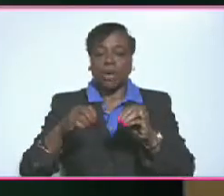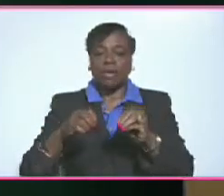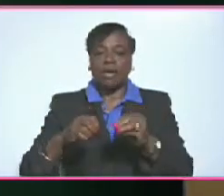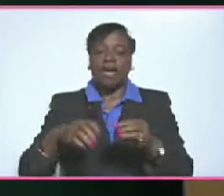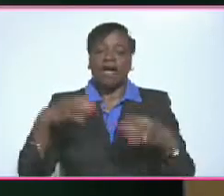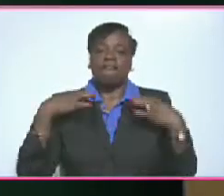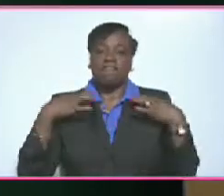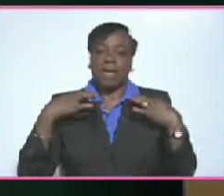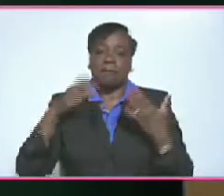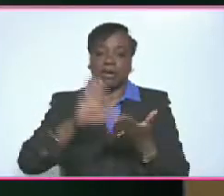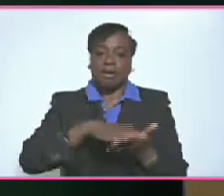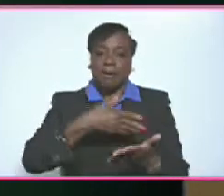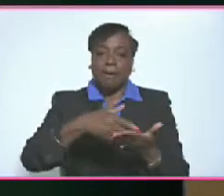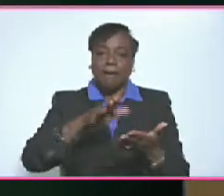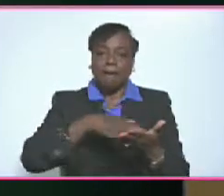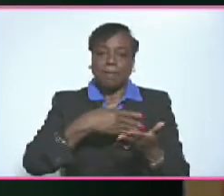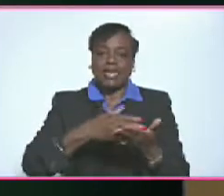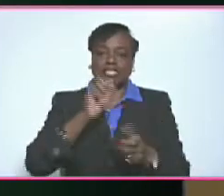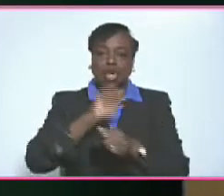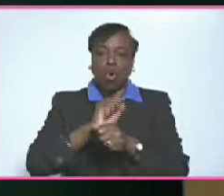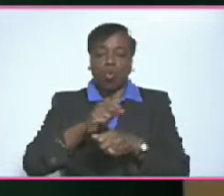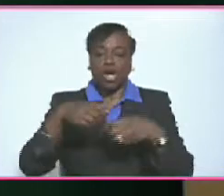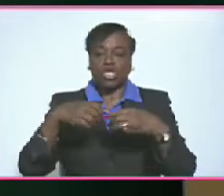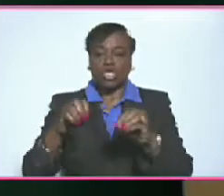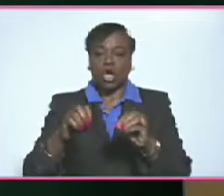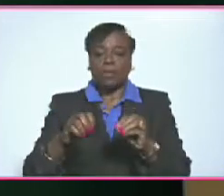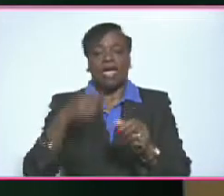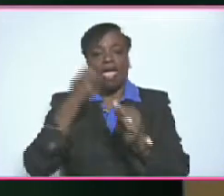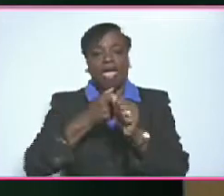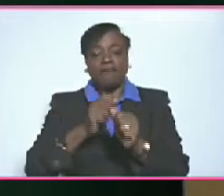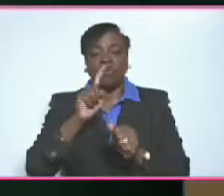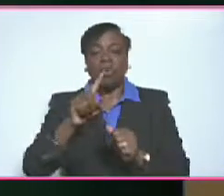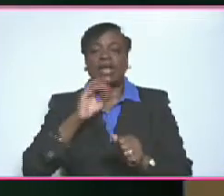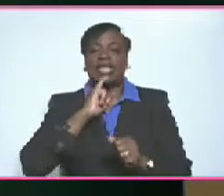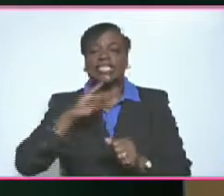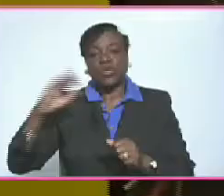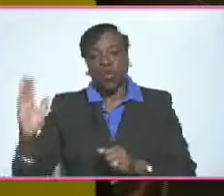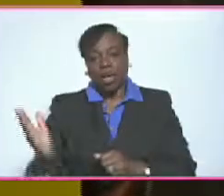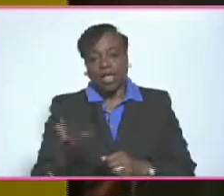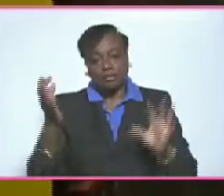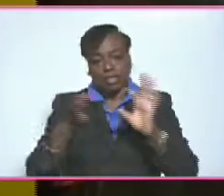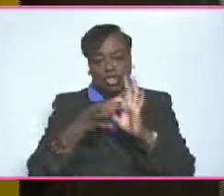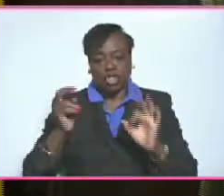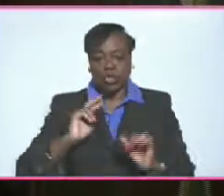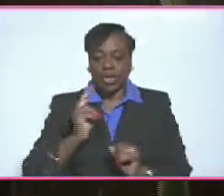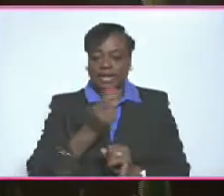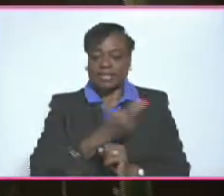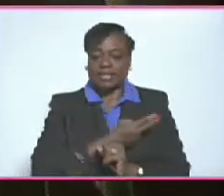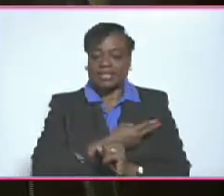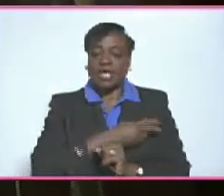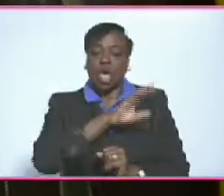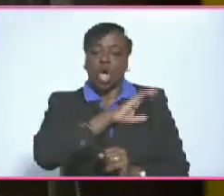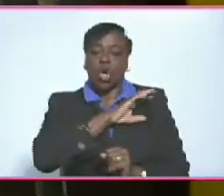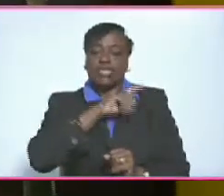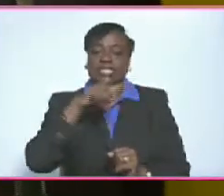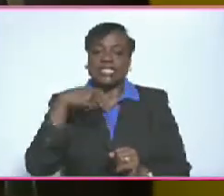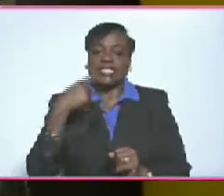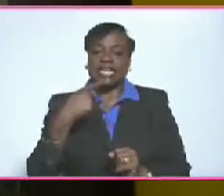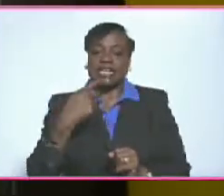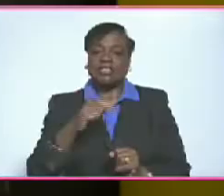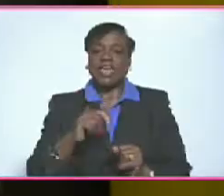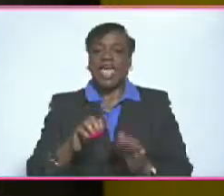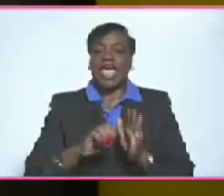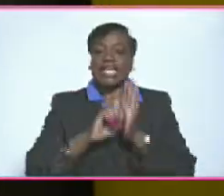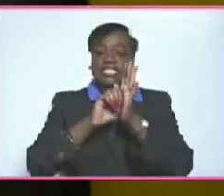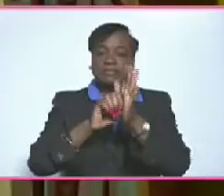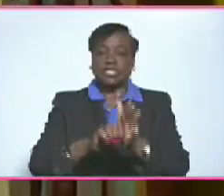workshop on Saturday the 14th. So everyone is also welcome to come and join us for that. Colson says the current exhibition is running for the